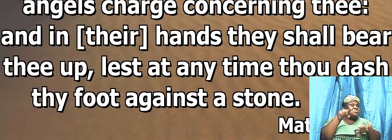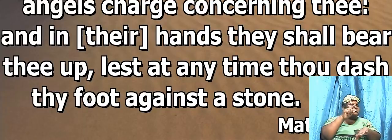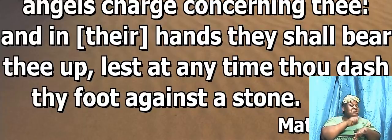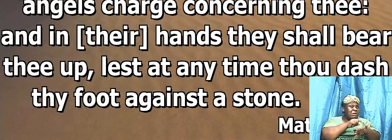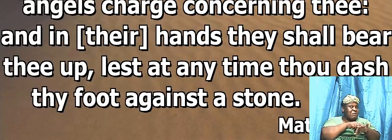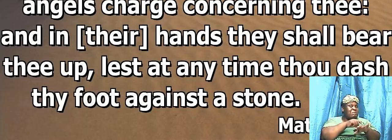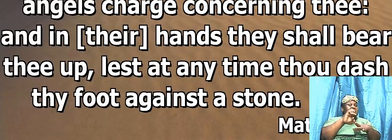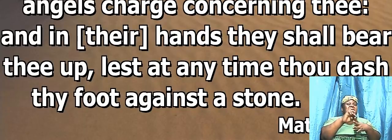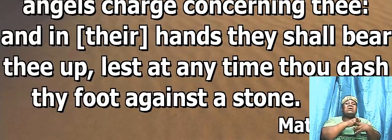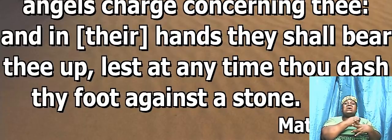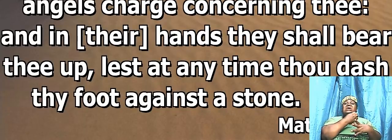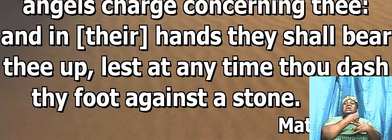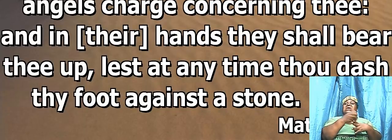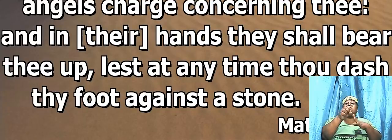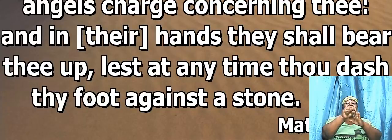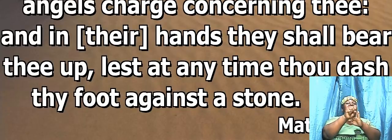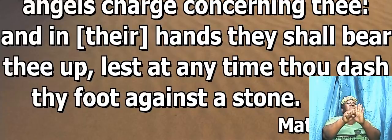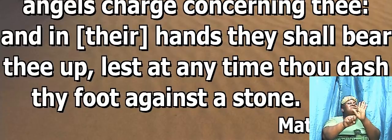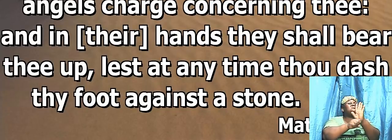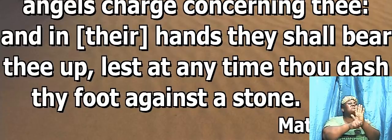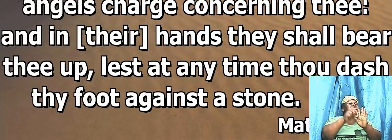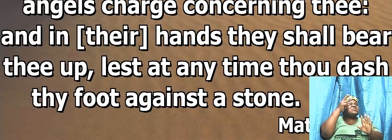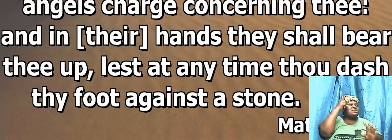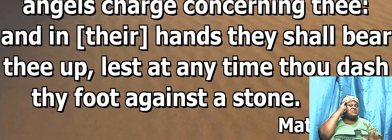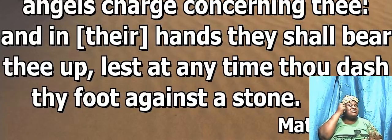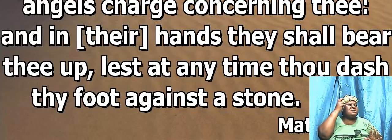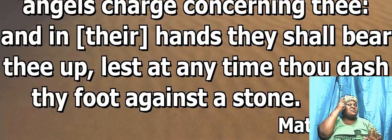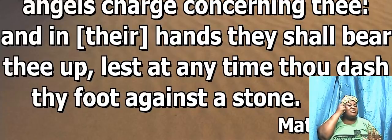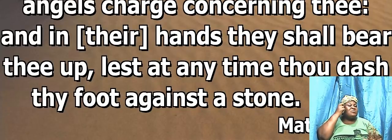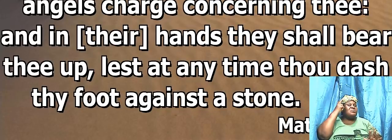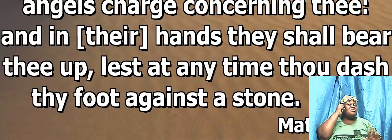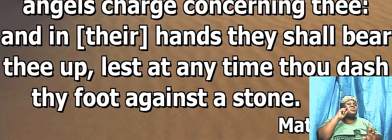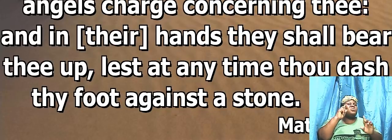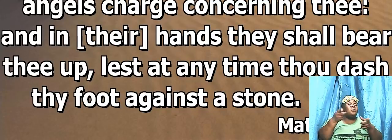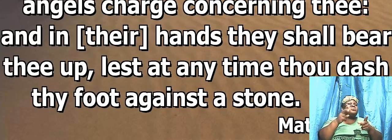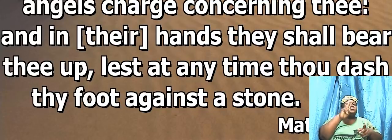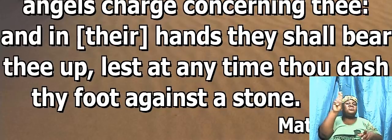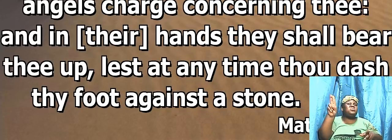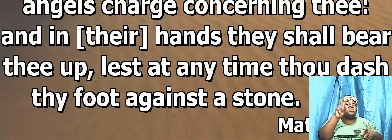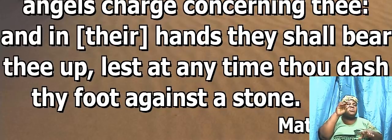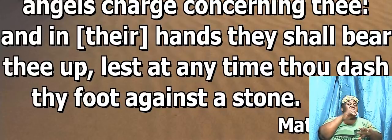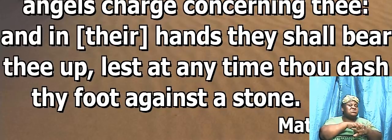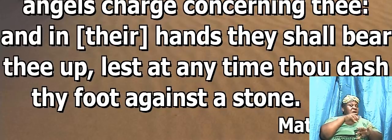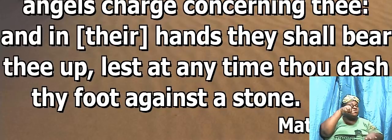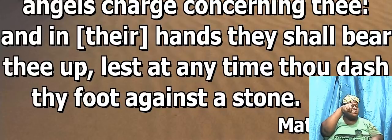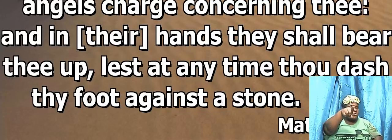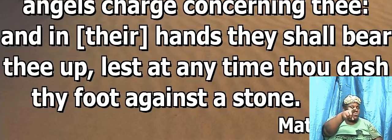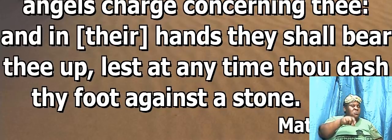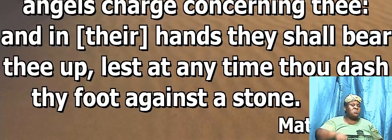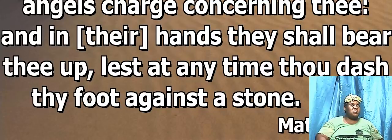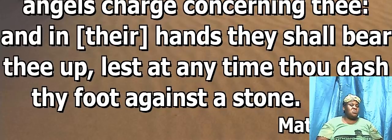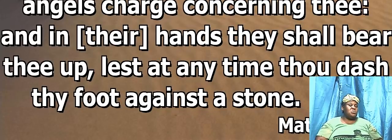even the scriptures the adversary Satan is going to use at you you don't hear God say